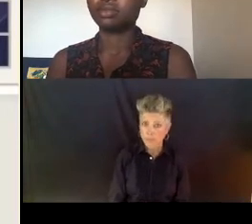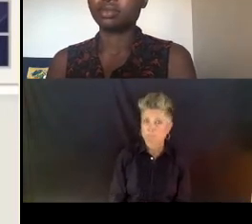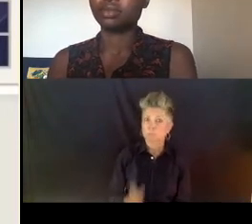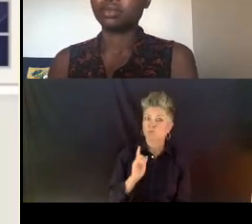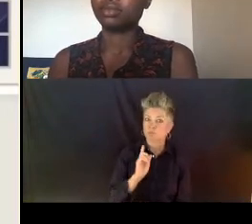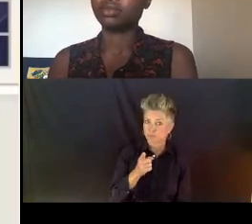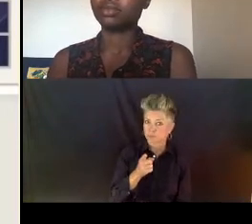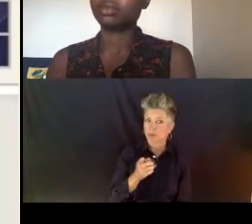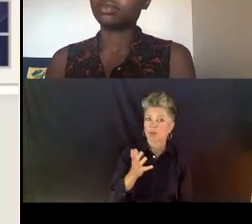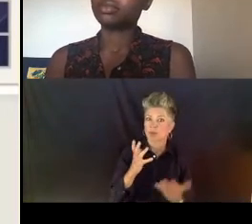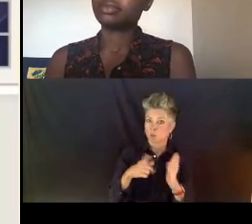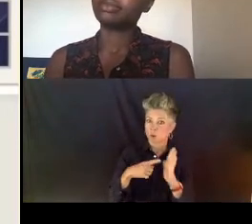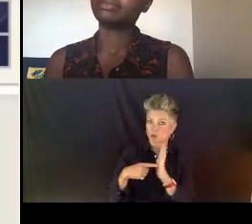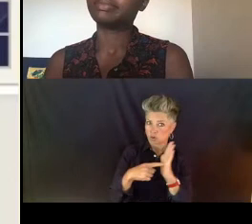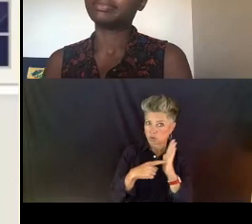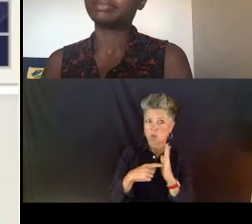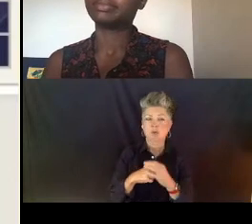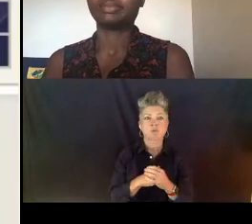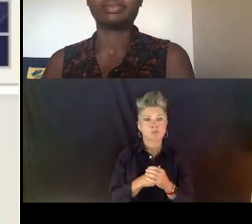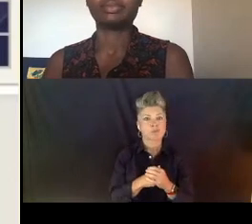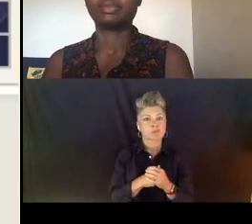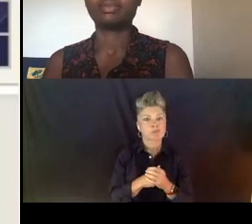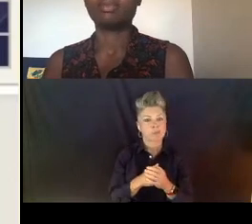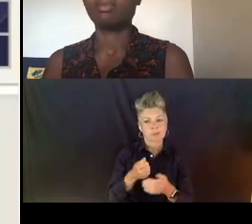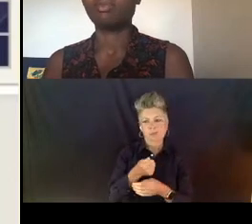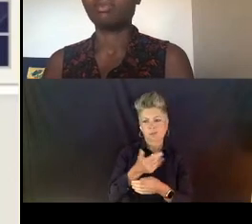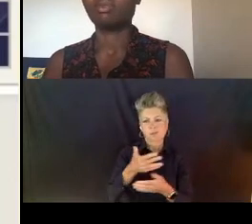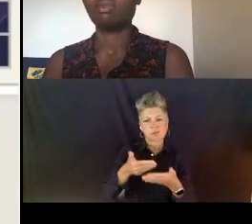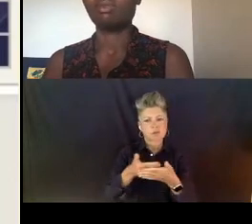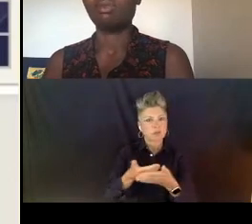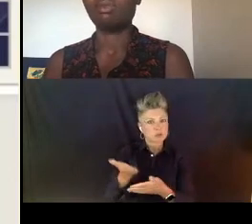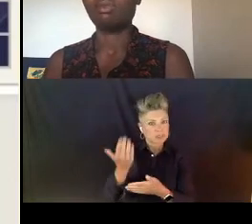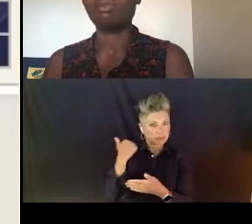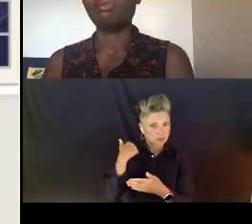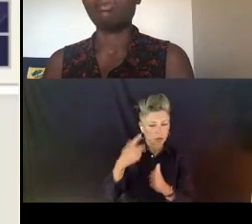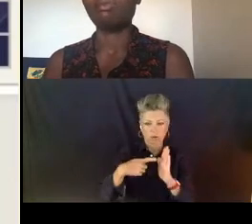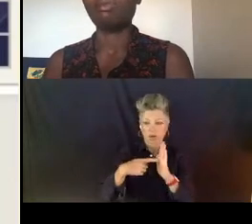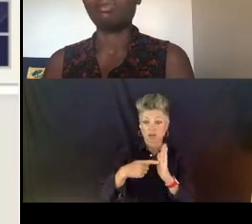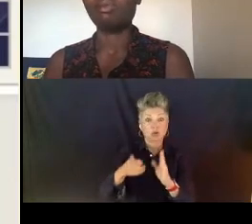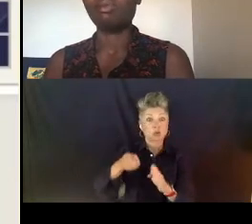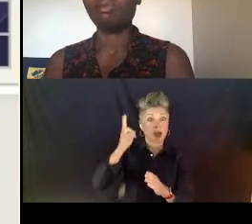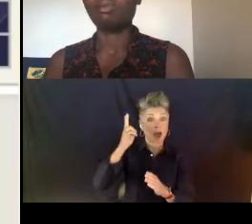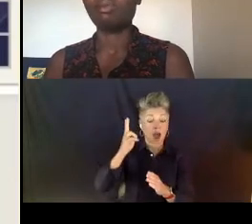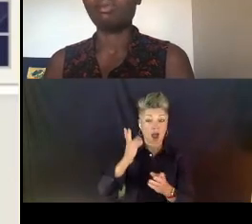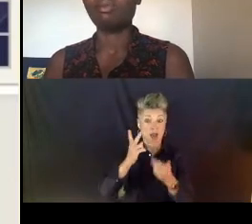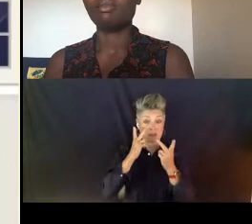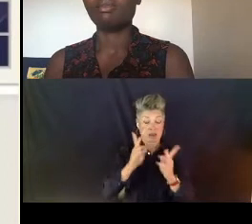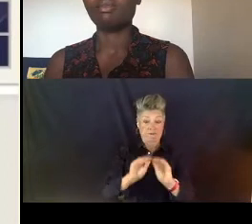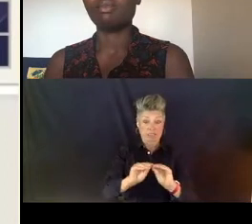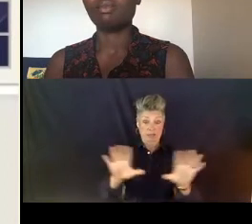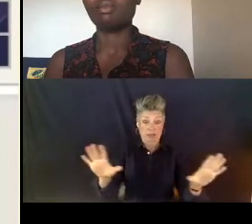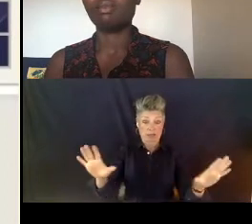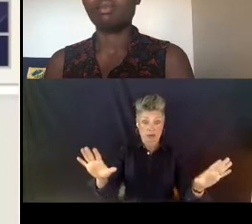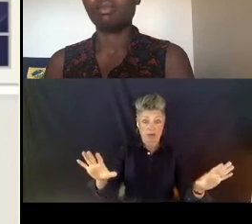guys. So when a few slides ago, when I showed you the high visibility crosswalks, all of the art, just